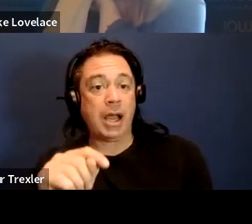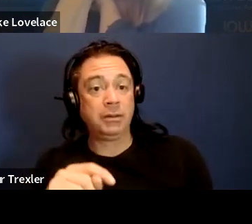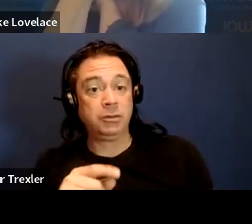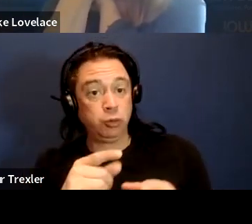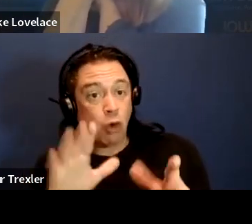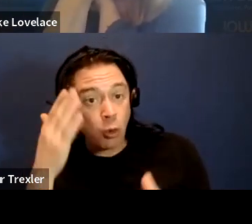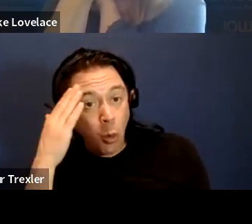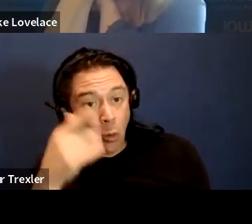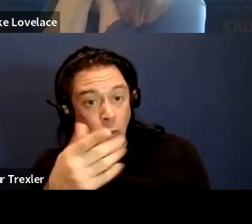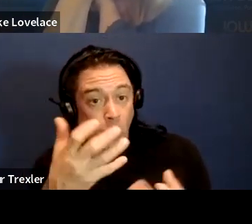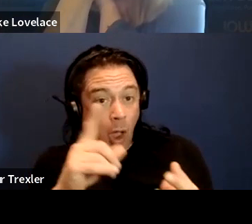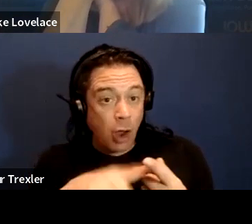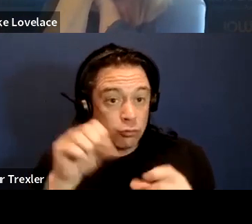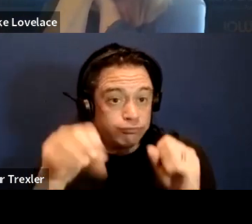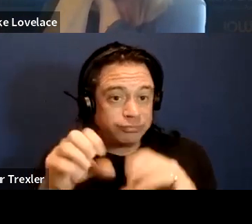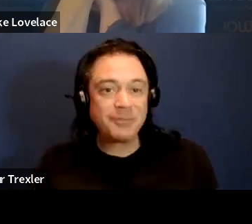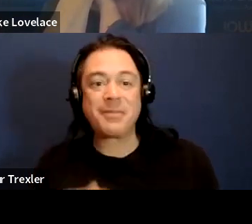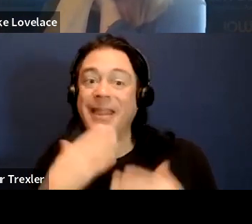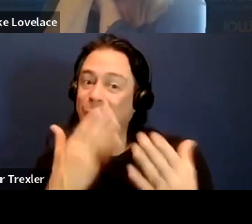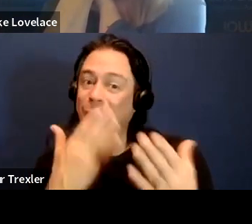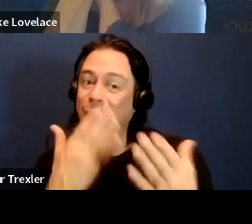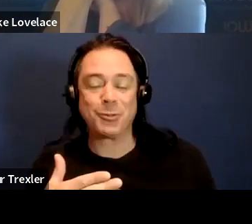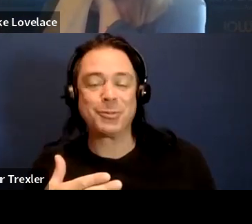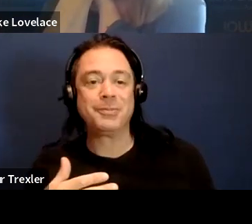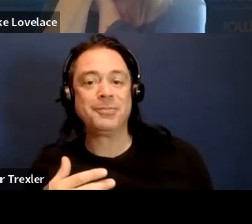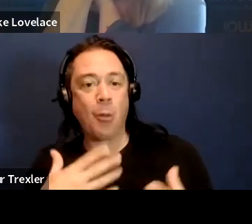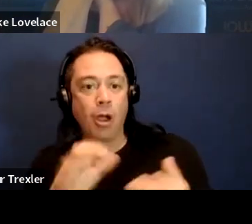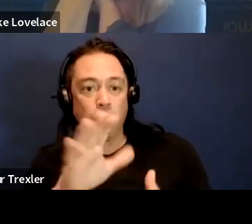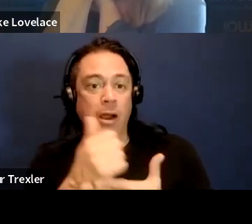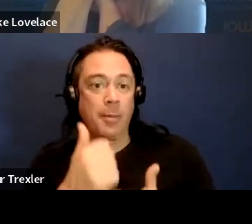contribute, thank you. We want your help.